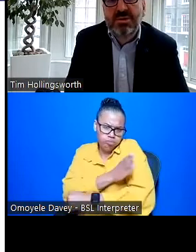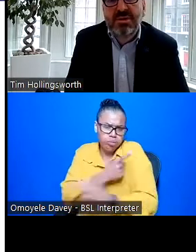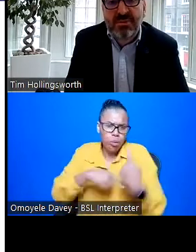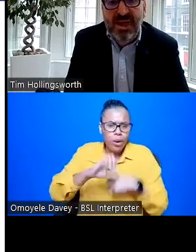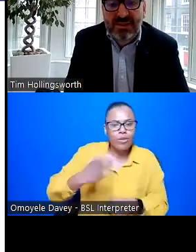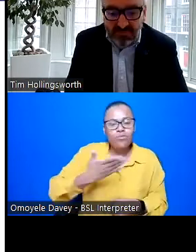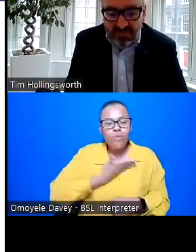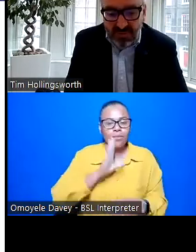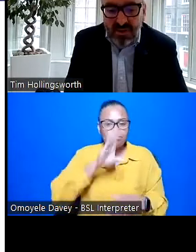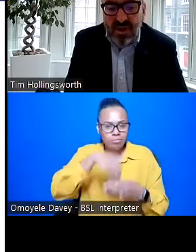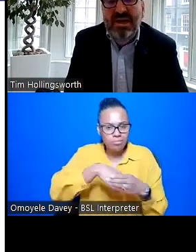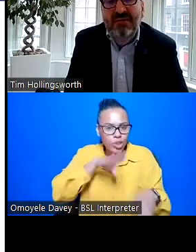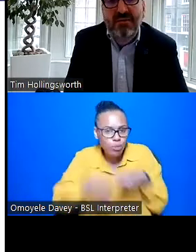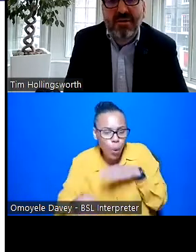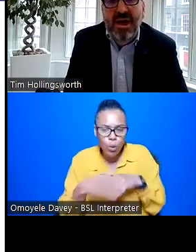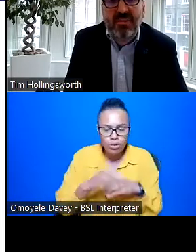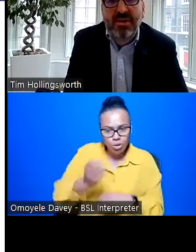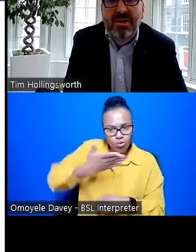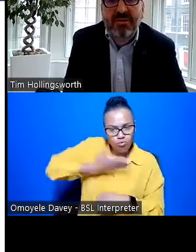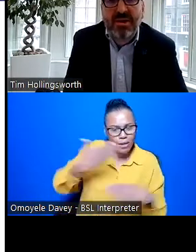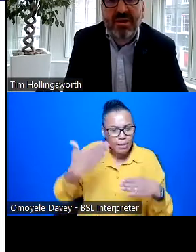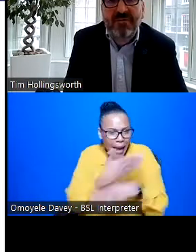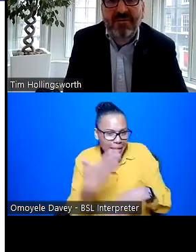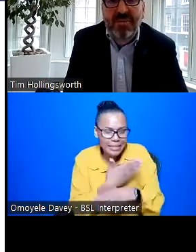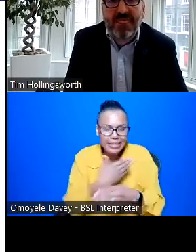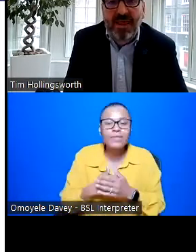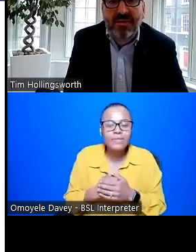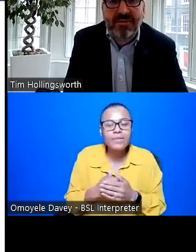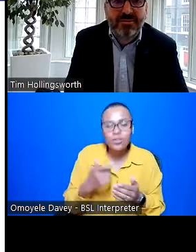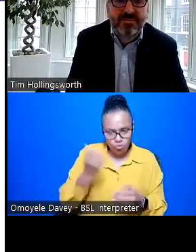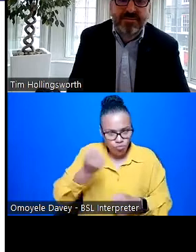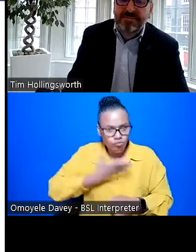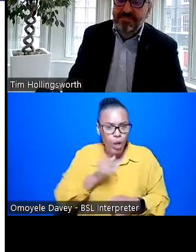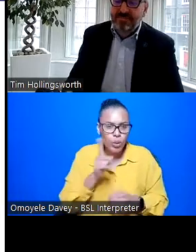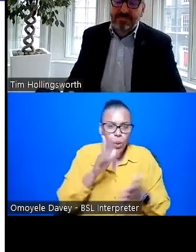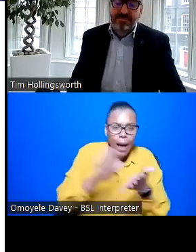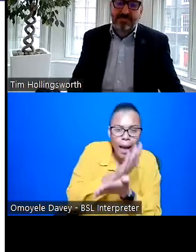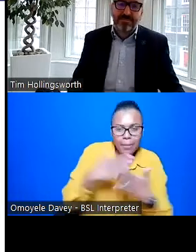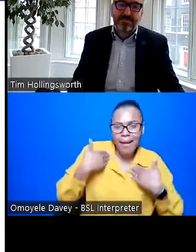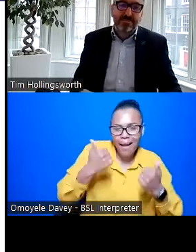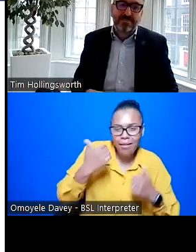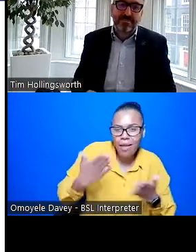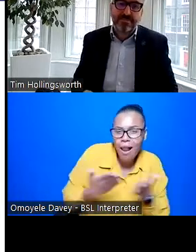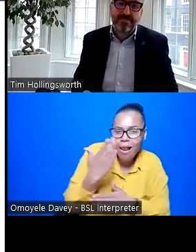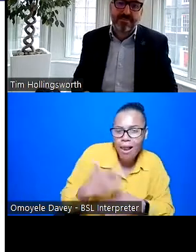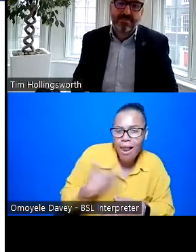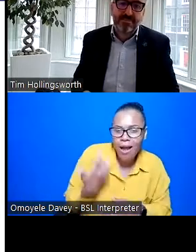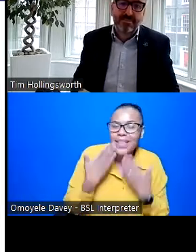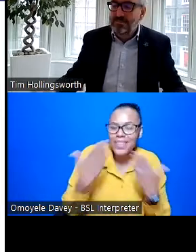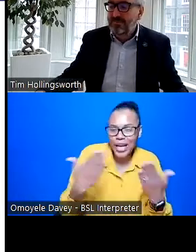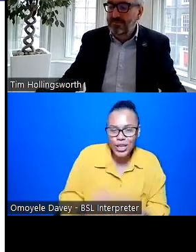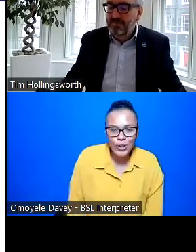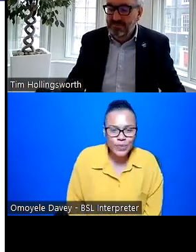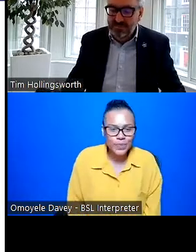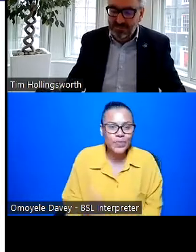sport, to be active, and live a happier and healthier life. Thank you. Thank you very much, Tim. It was really good